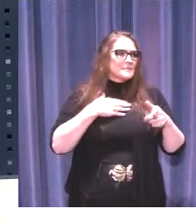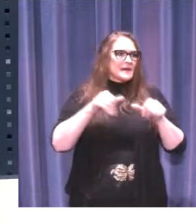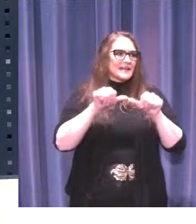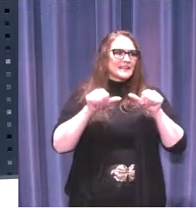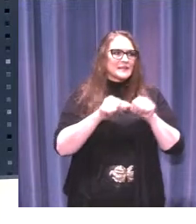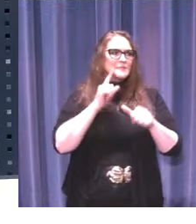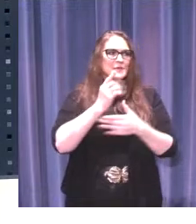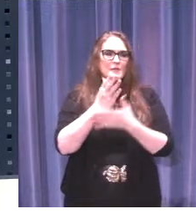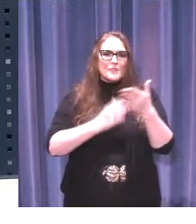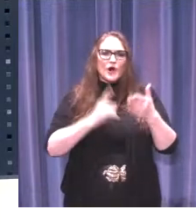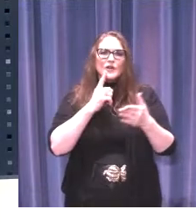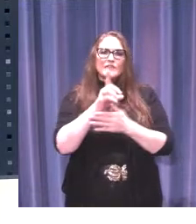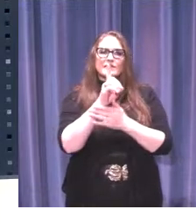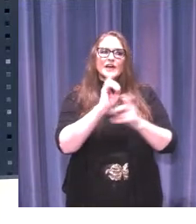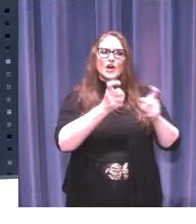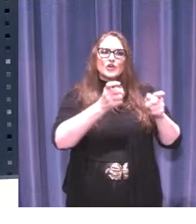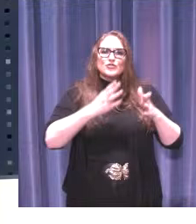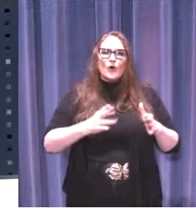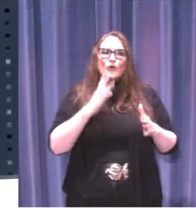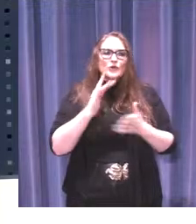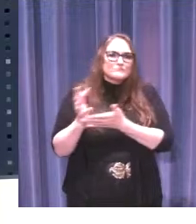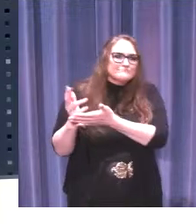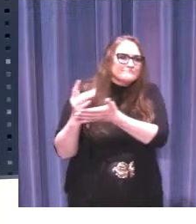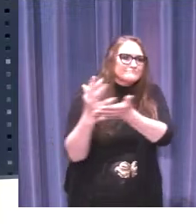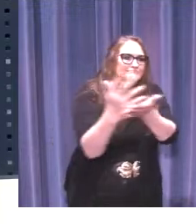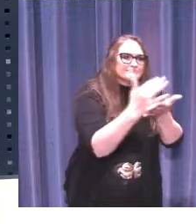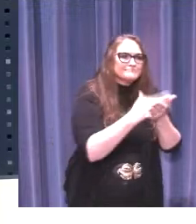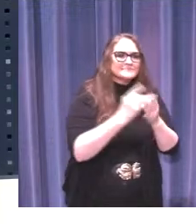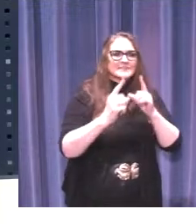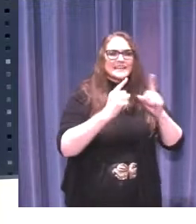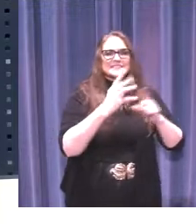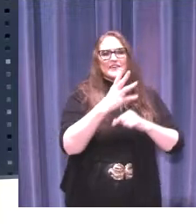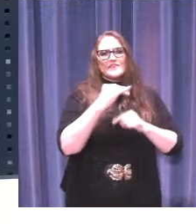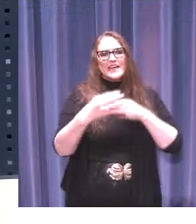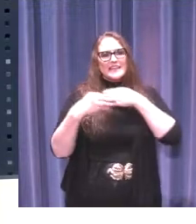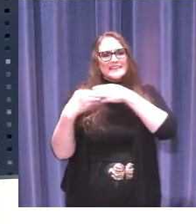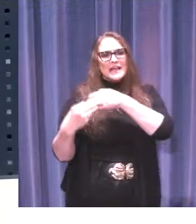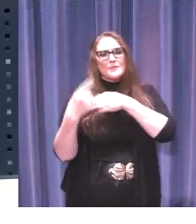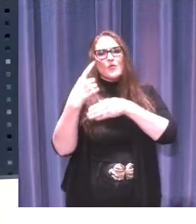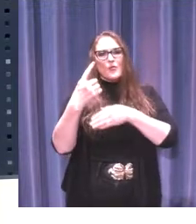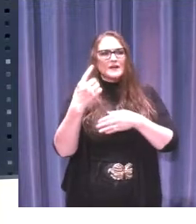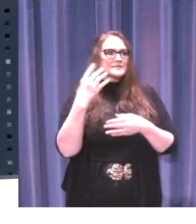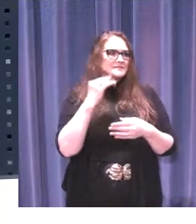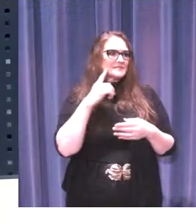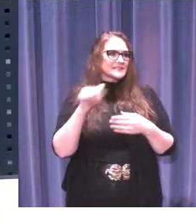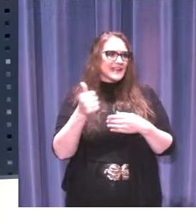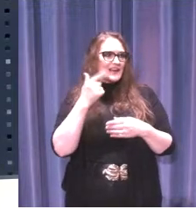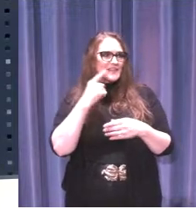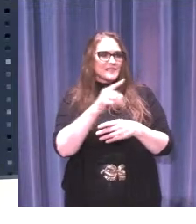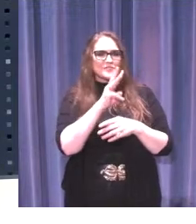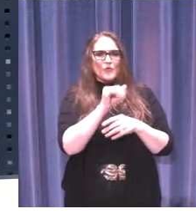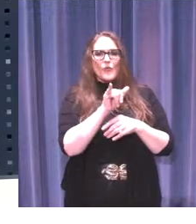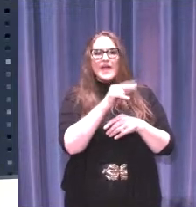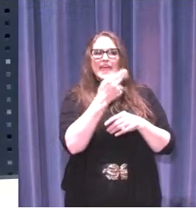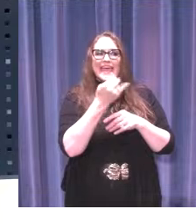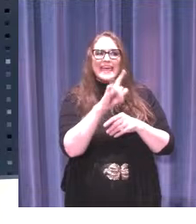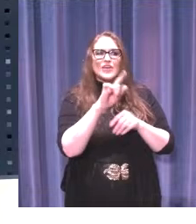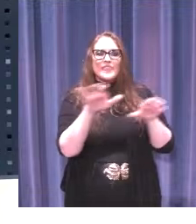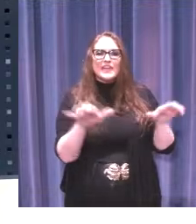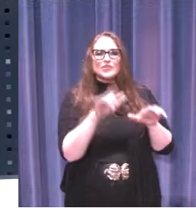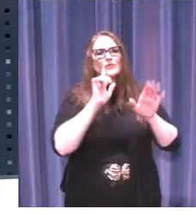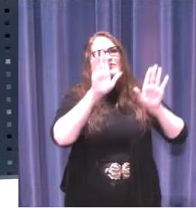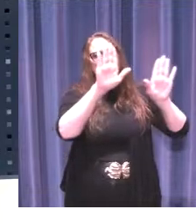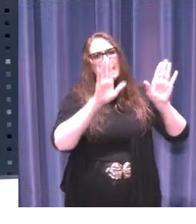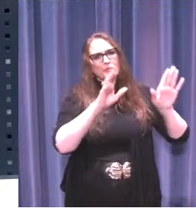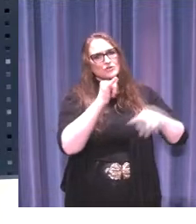donor cultivation conversations, led by Lynetta Coney, Delway Hill. They do a